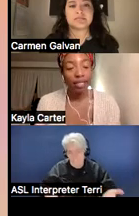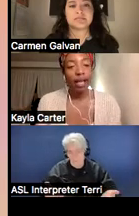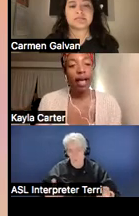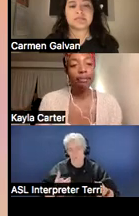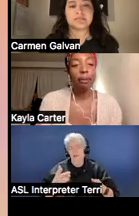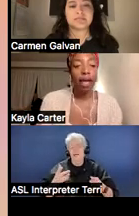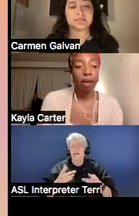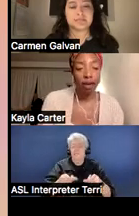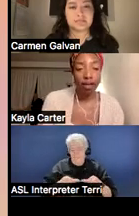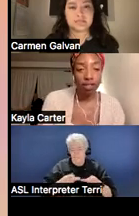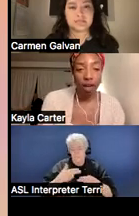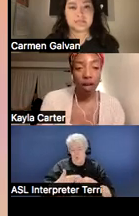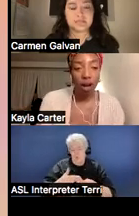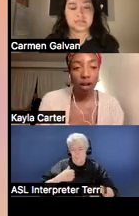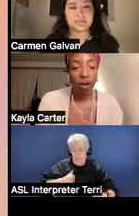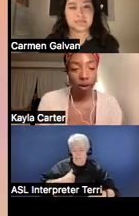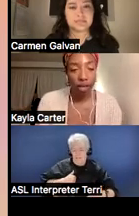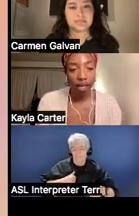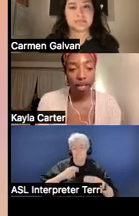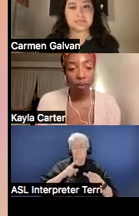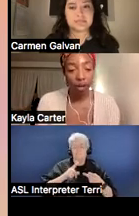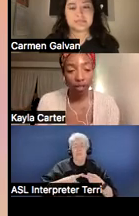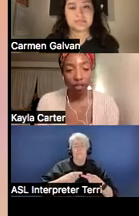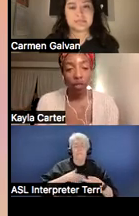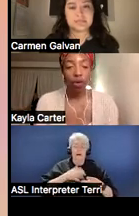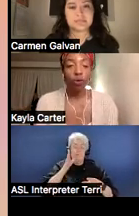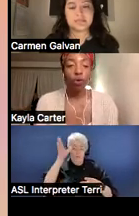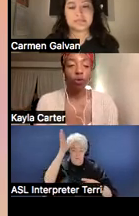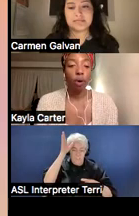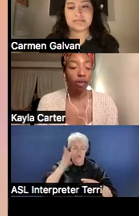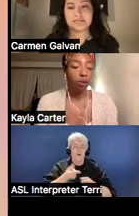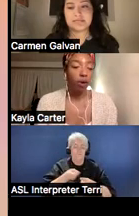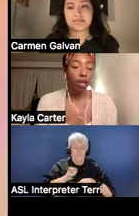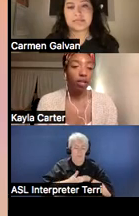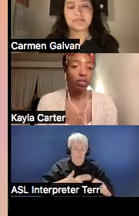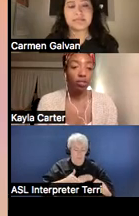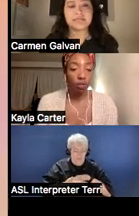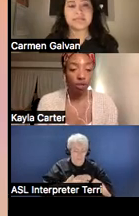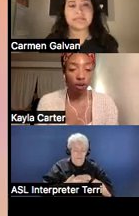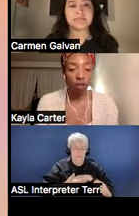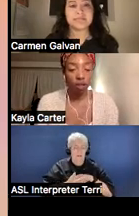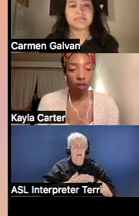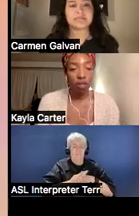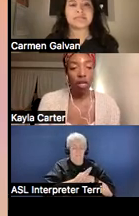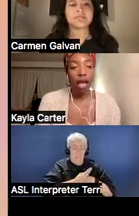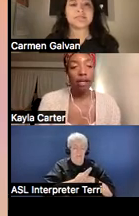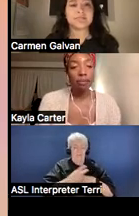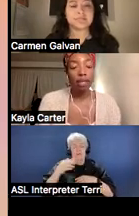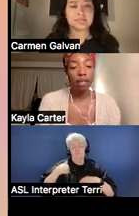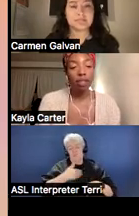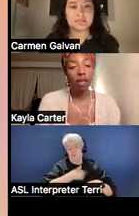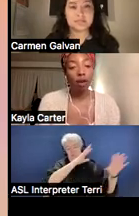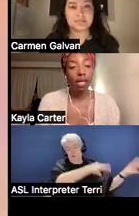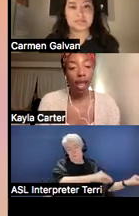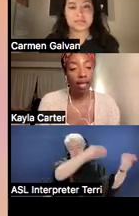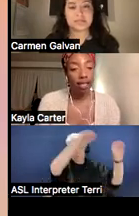Canada. My parents are Caribbean immigrants who both immigrated to Toronto